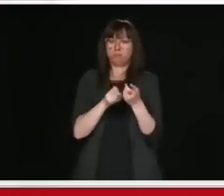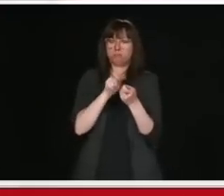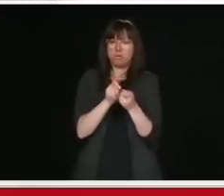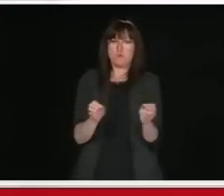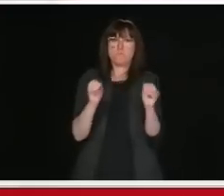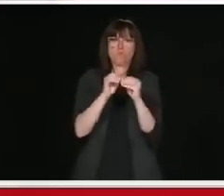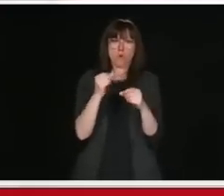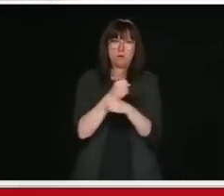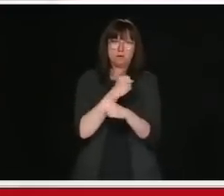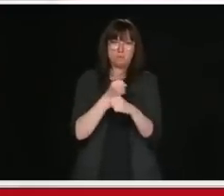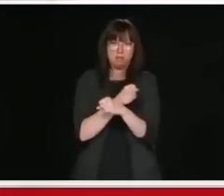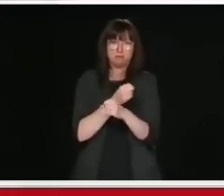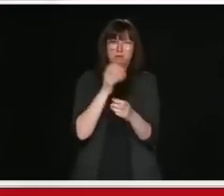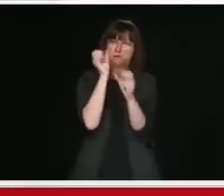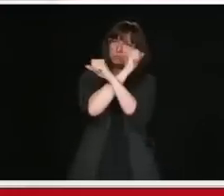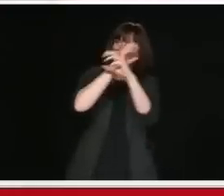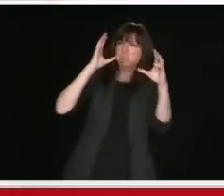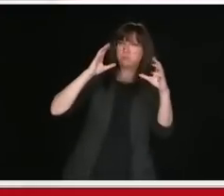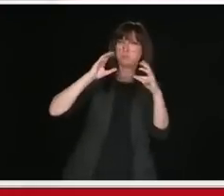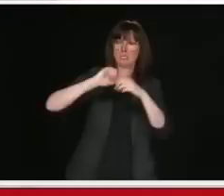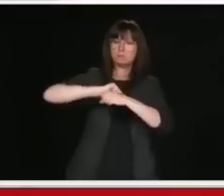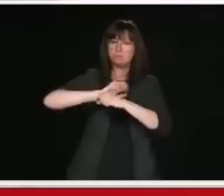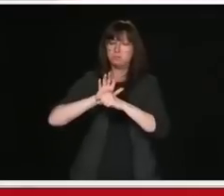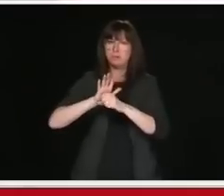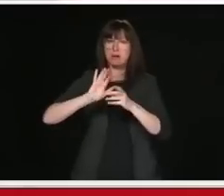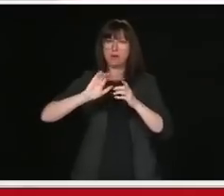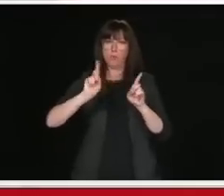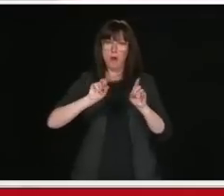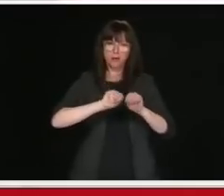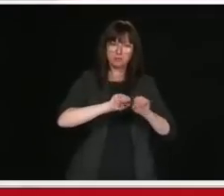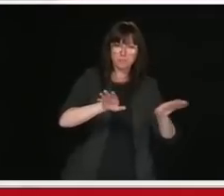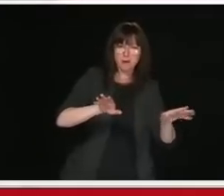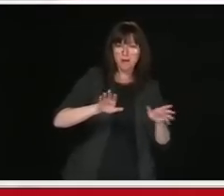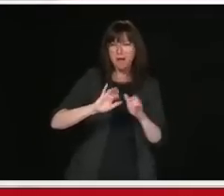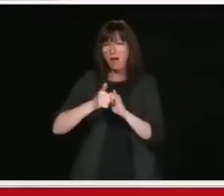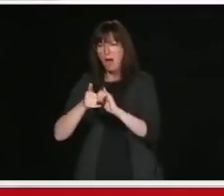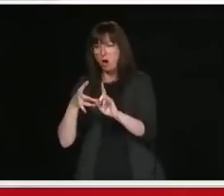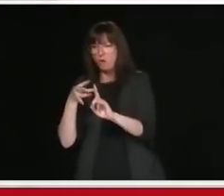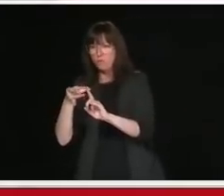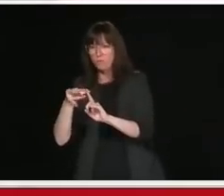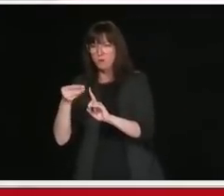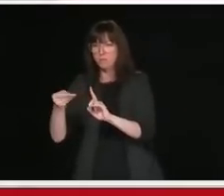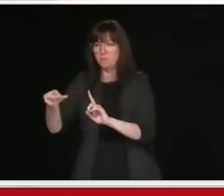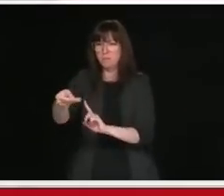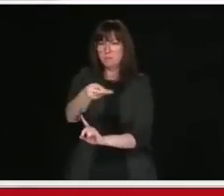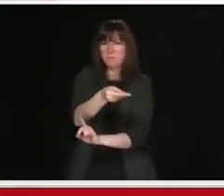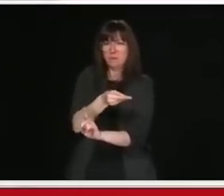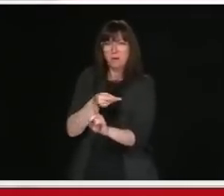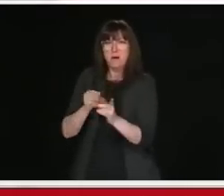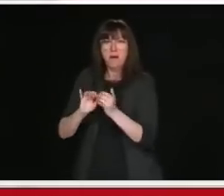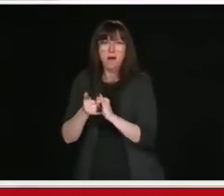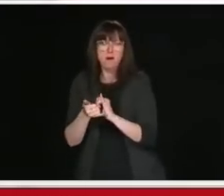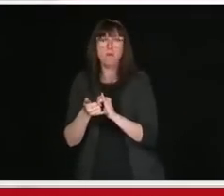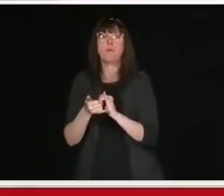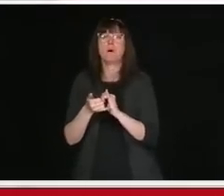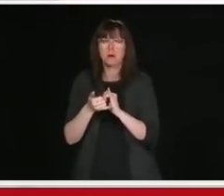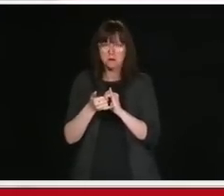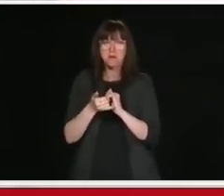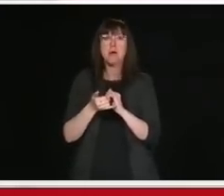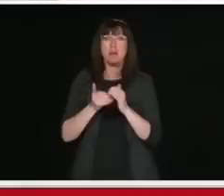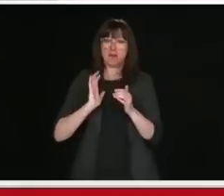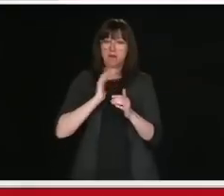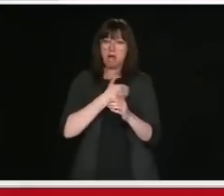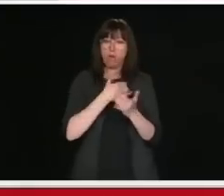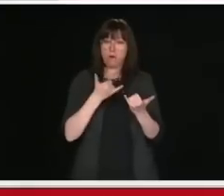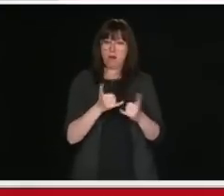is spreading, on where it's spreading, on how it's being transmitted, and on how the measures that we're bringing into place are working. I'll be